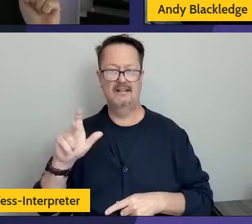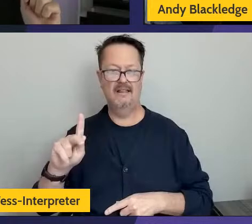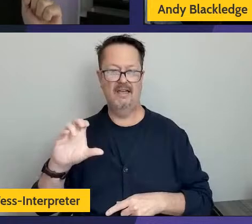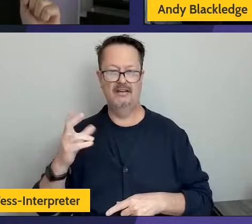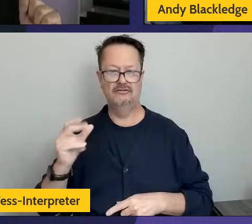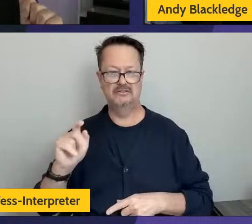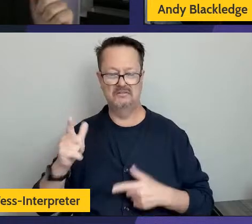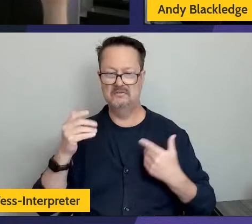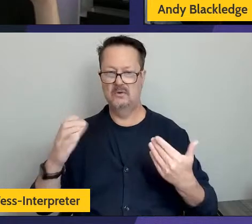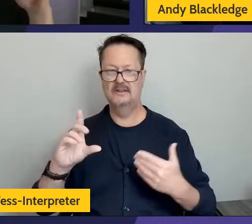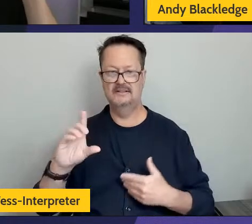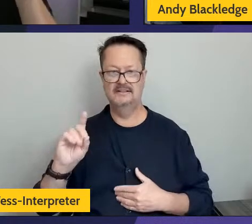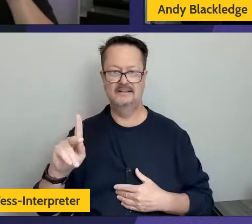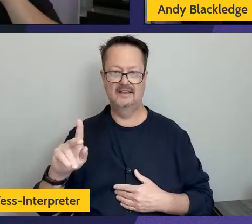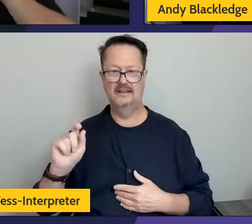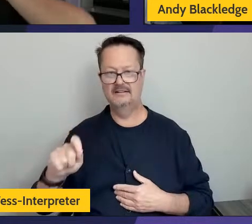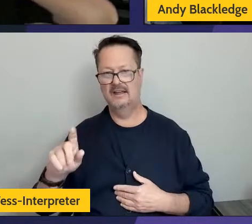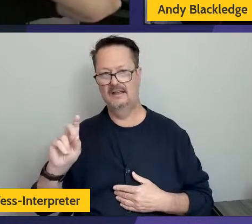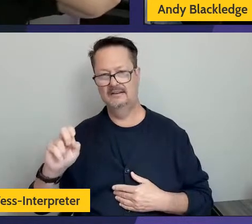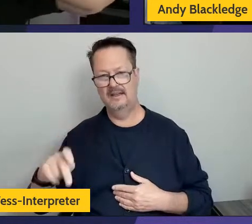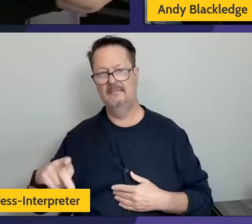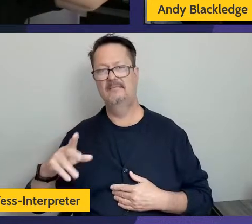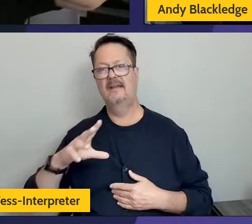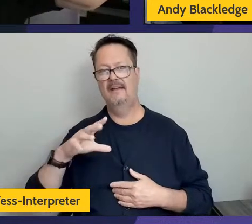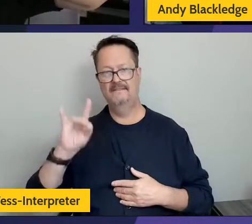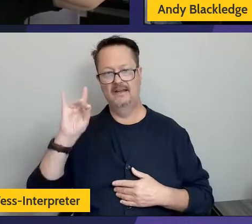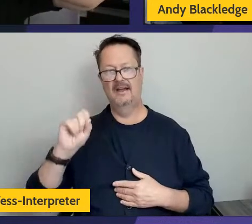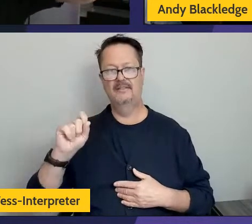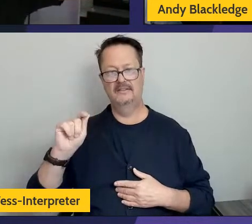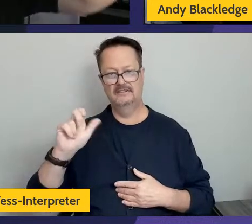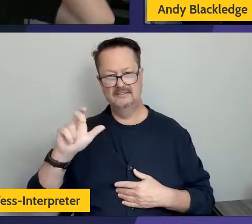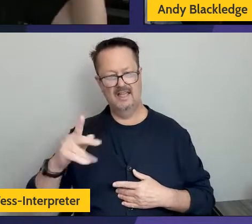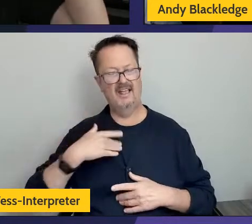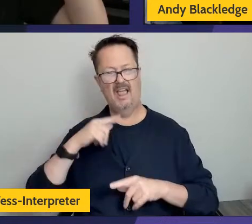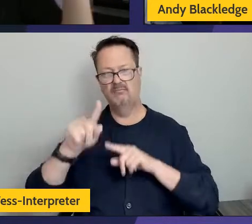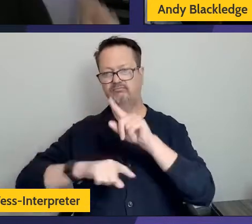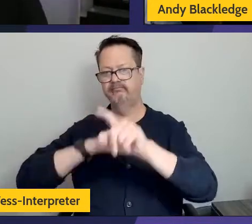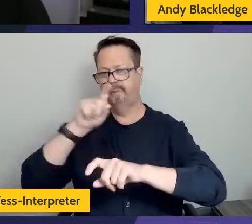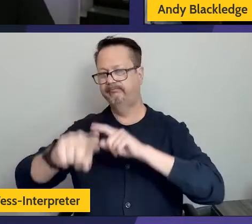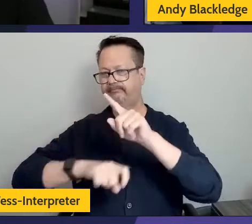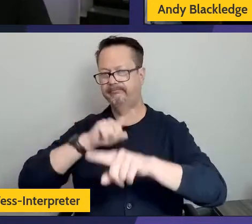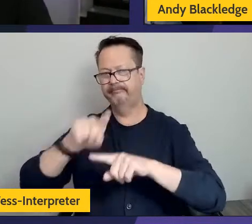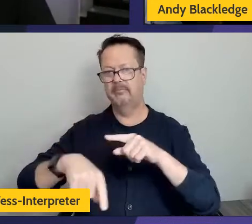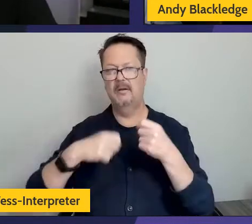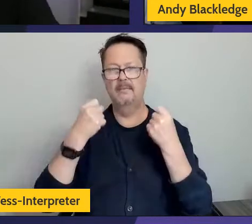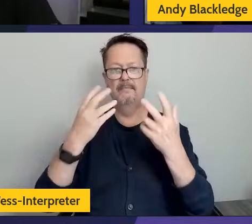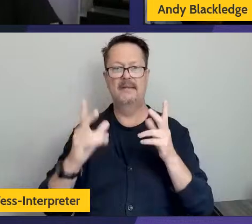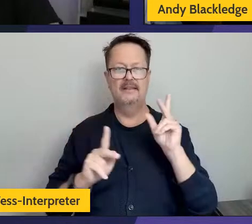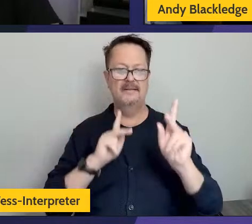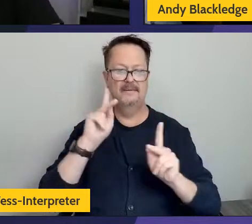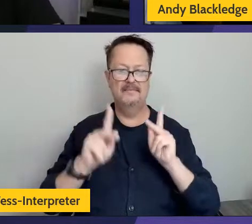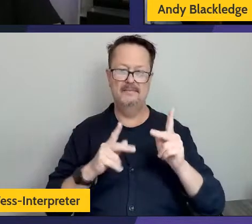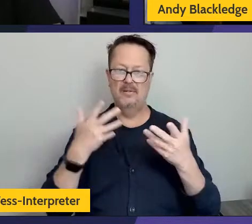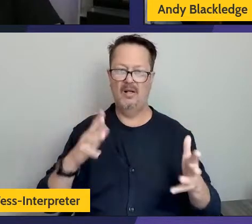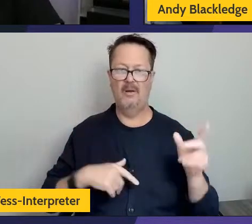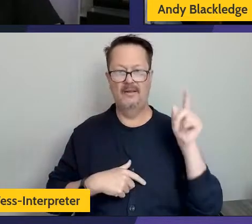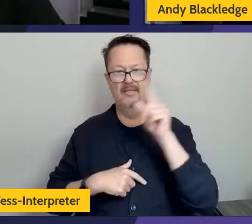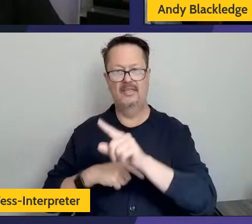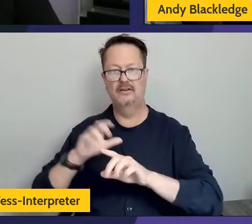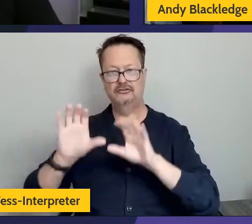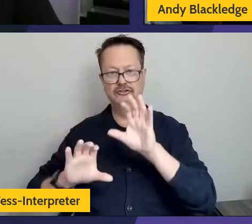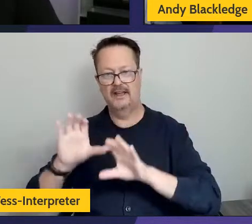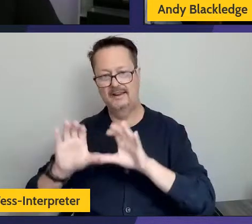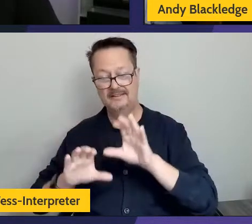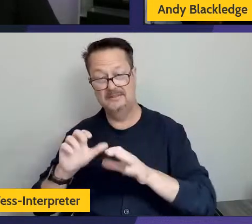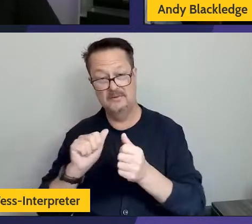to cdk.dev, find the Slack channel and ask all your questions. There's many people already chatting there. And with